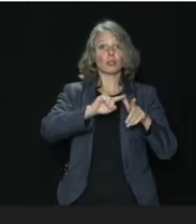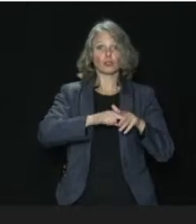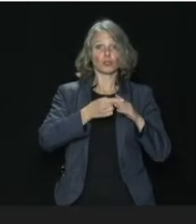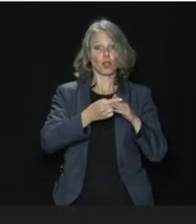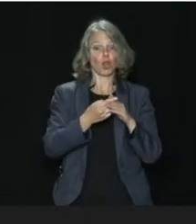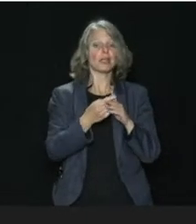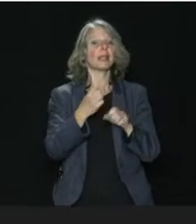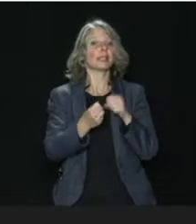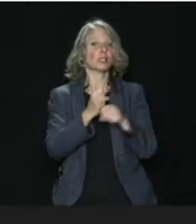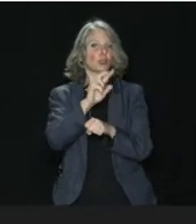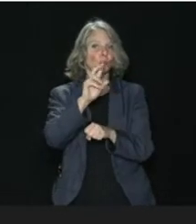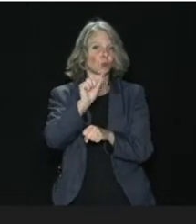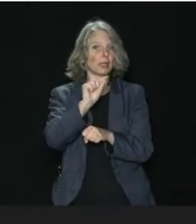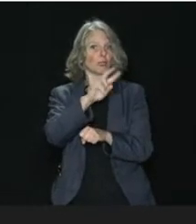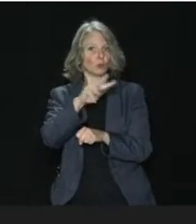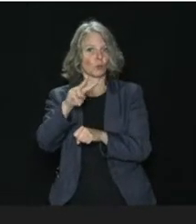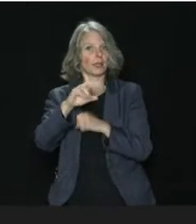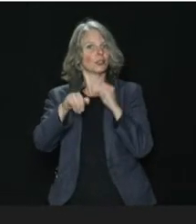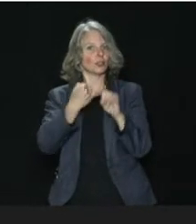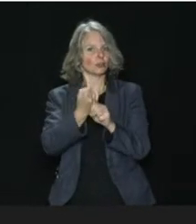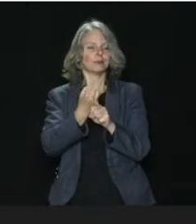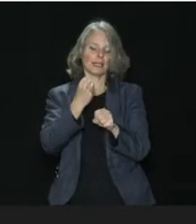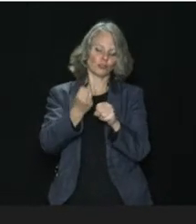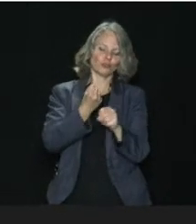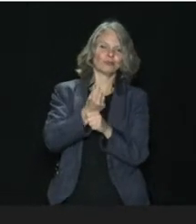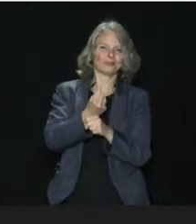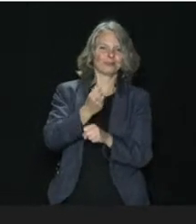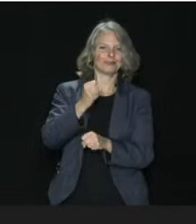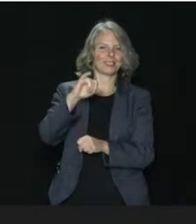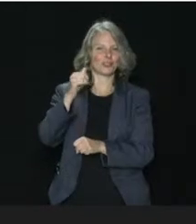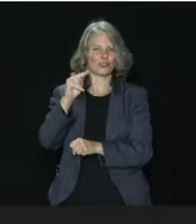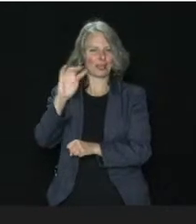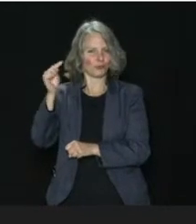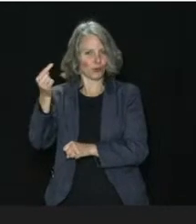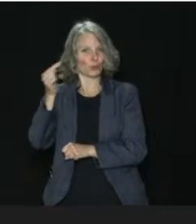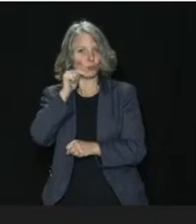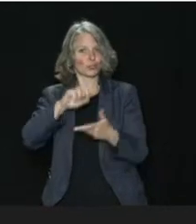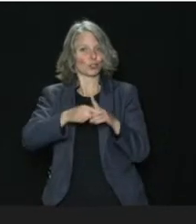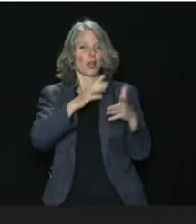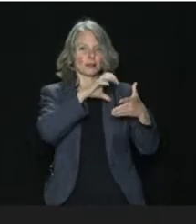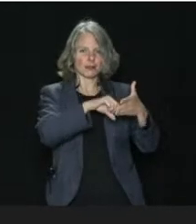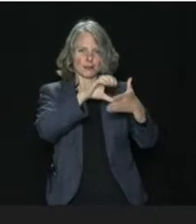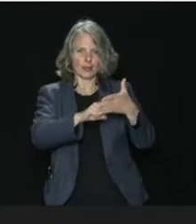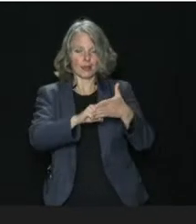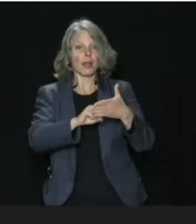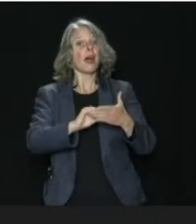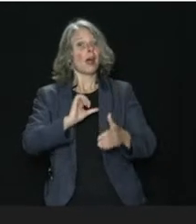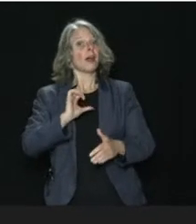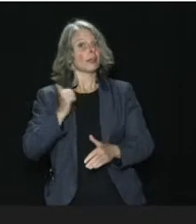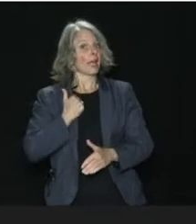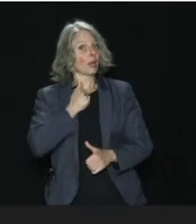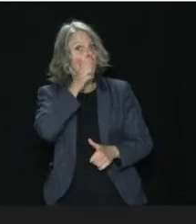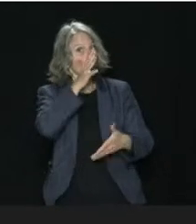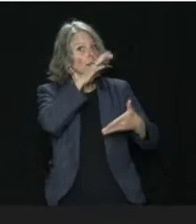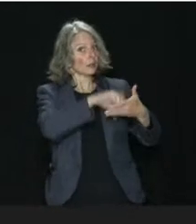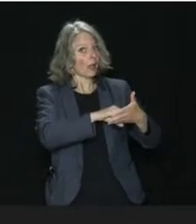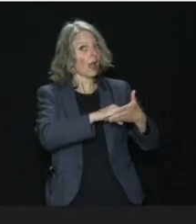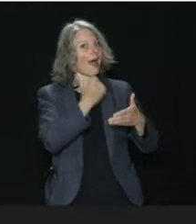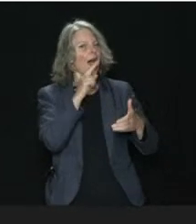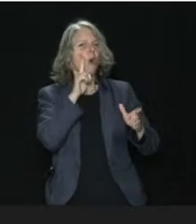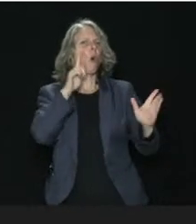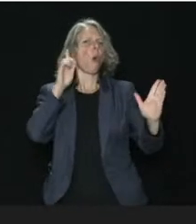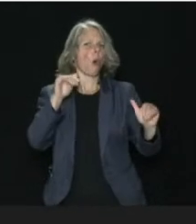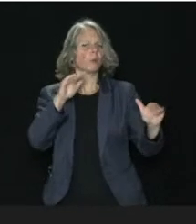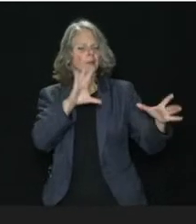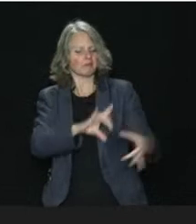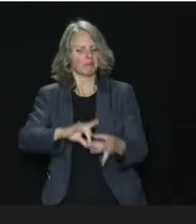2022, on our own if necessary, but ideally in alignment with other like-minded countries. The OECD